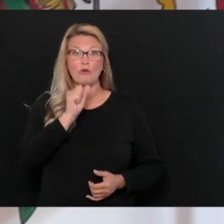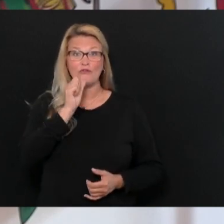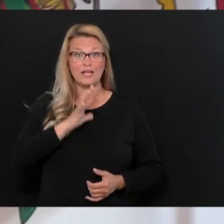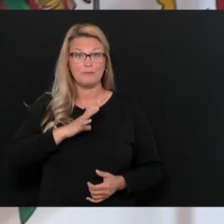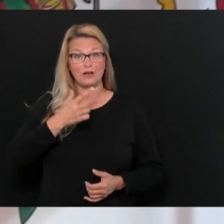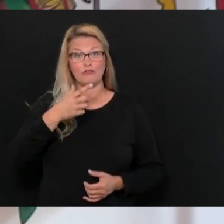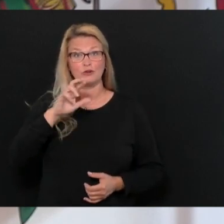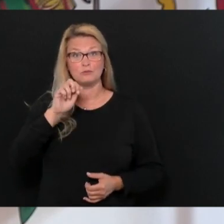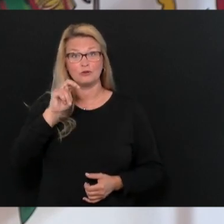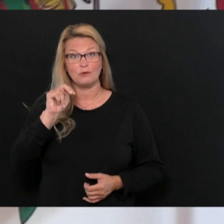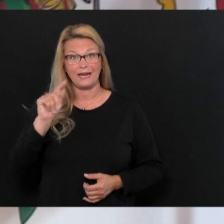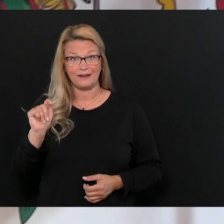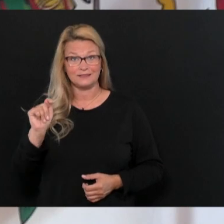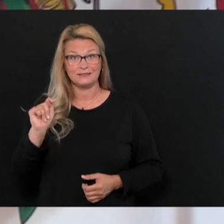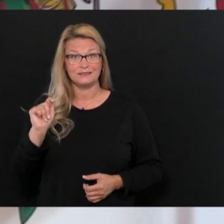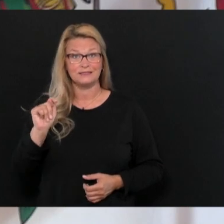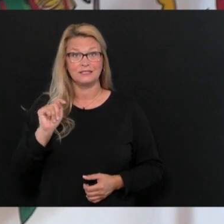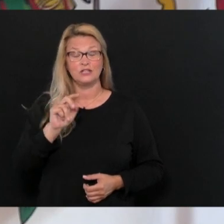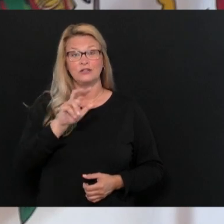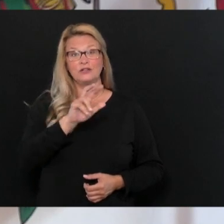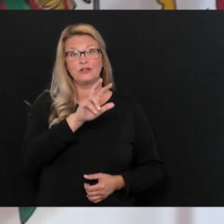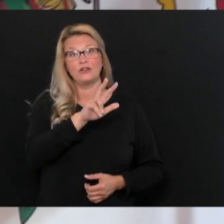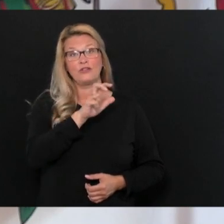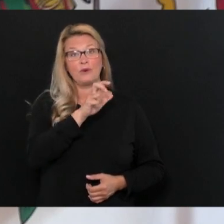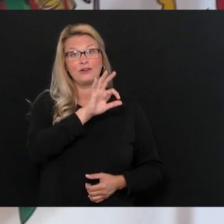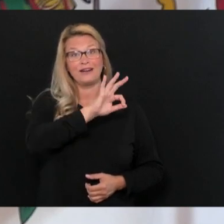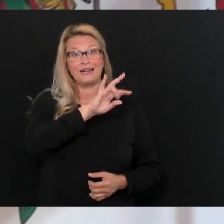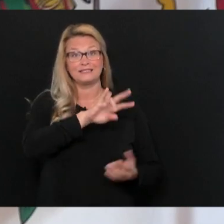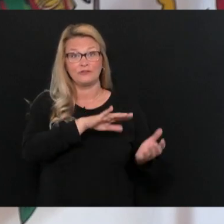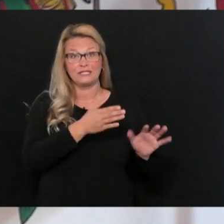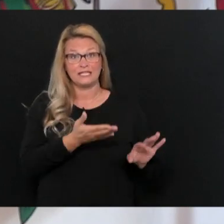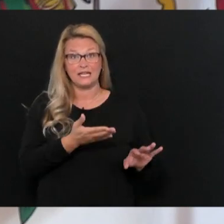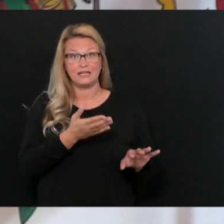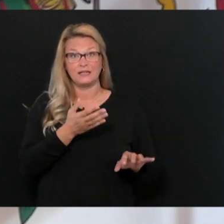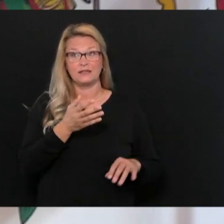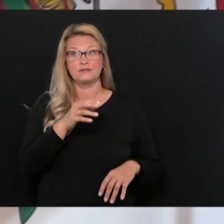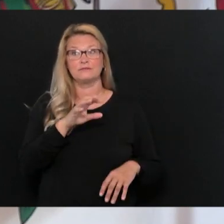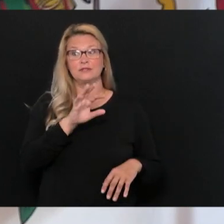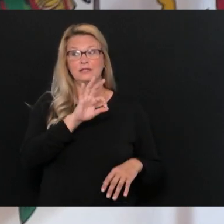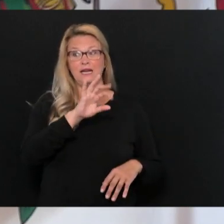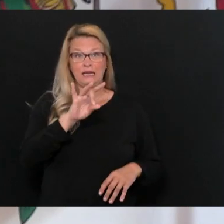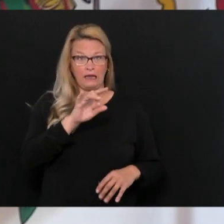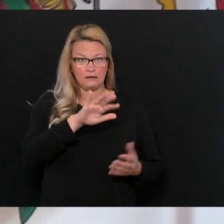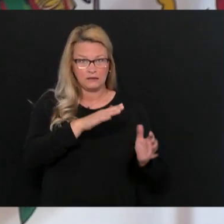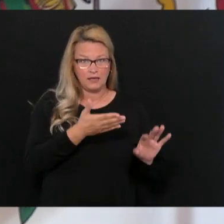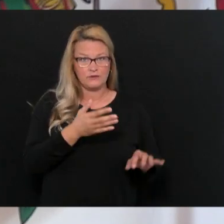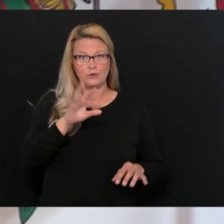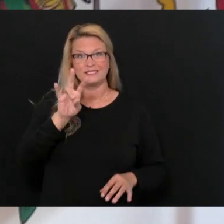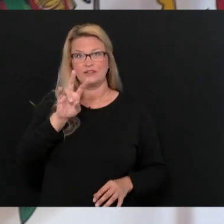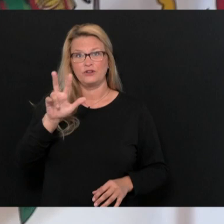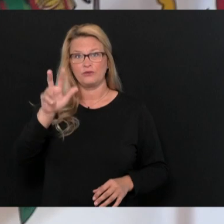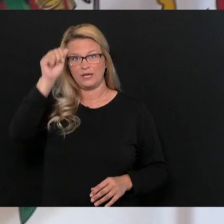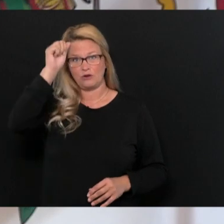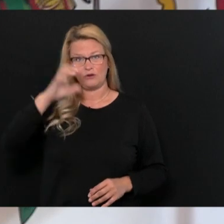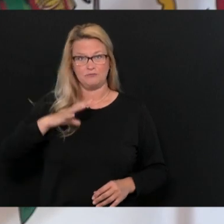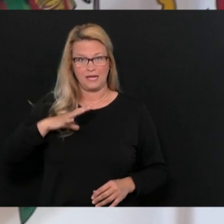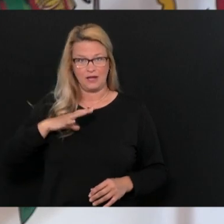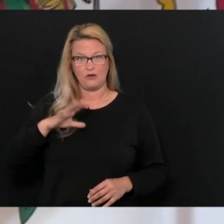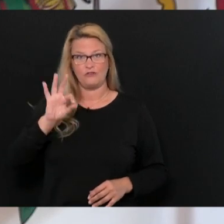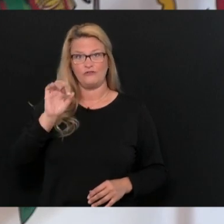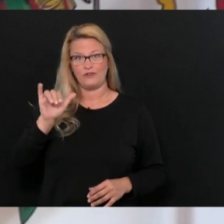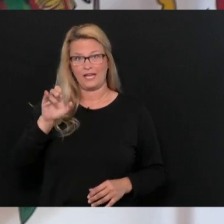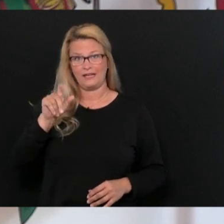Grant County. Our 397th death, our 398th death was a 73-year-old male from Fayette